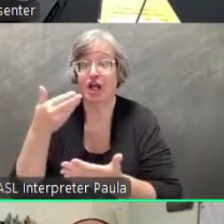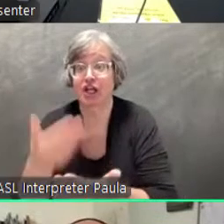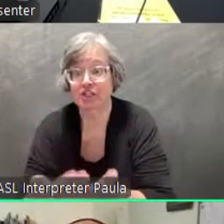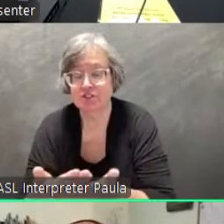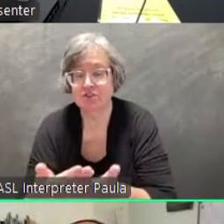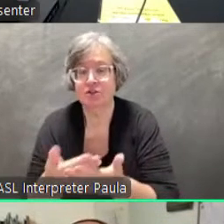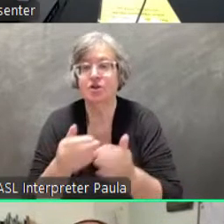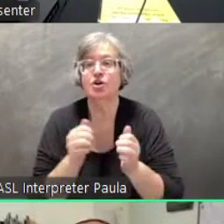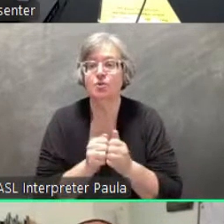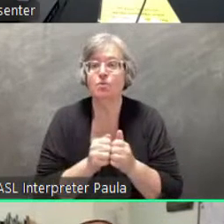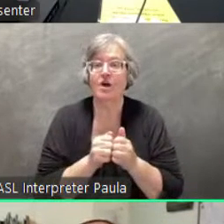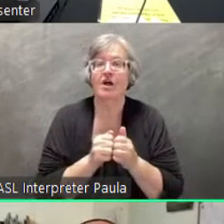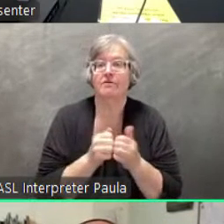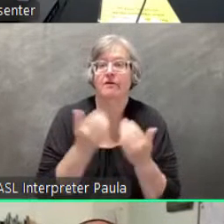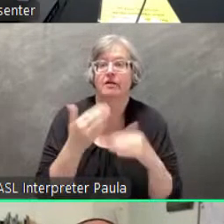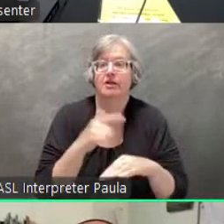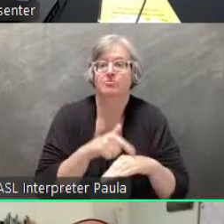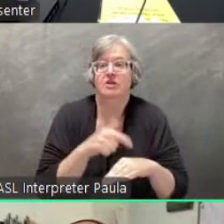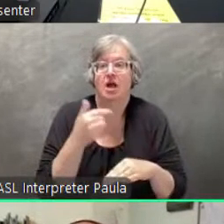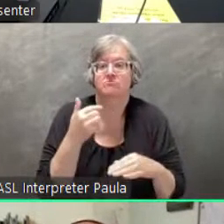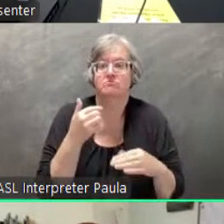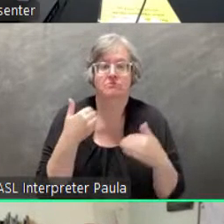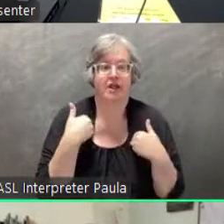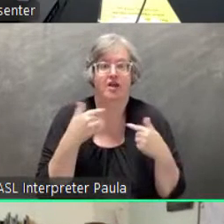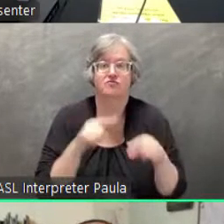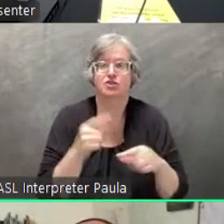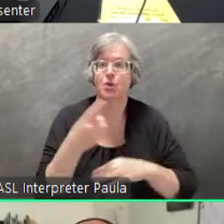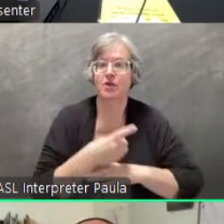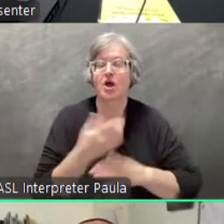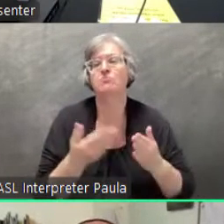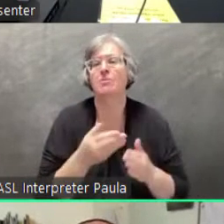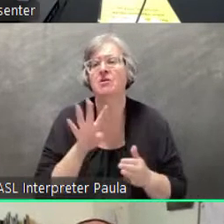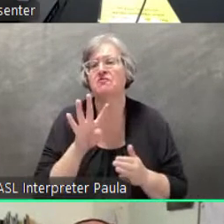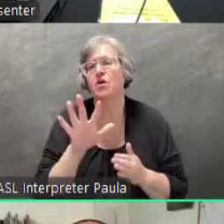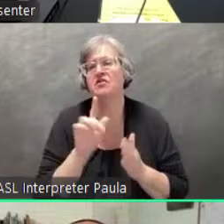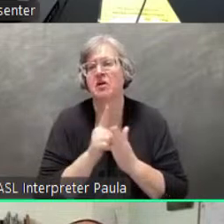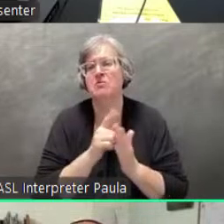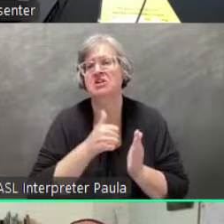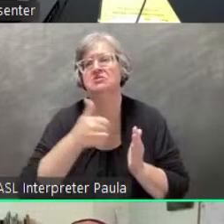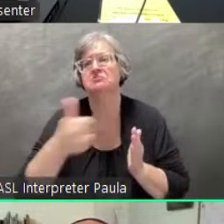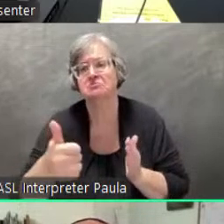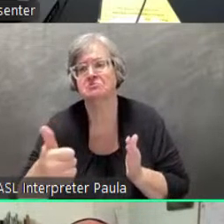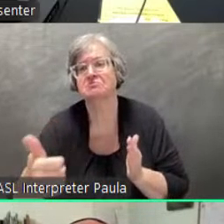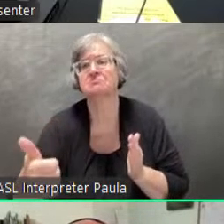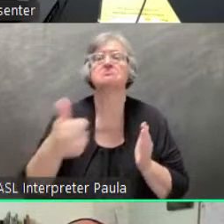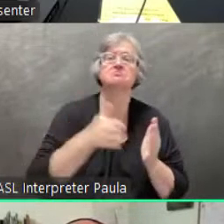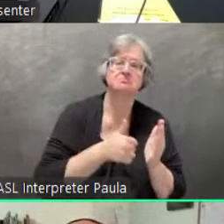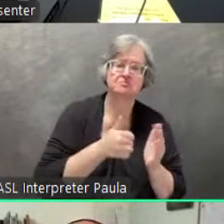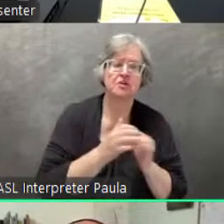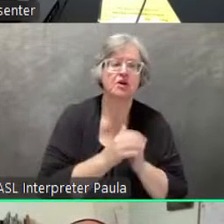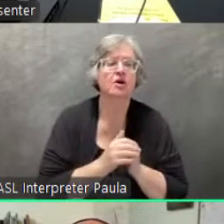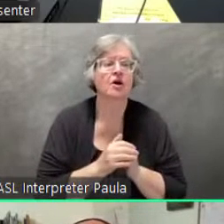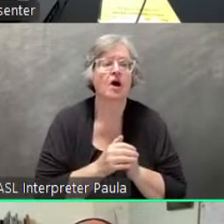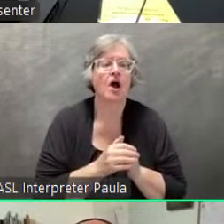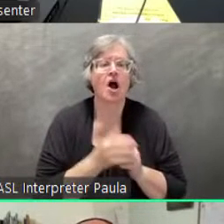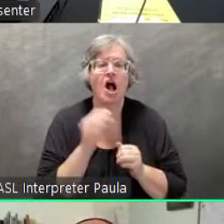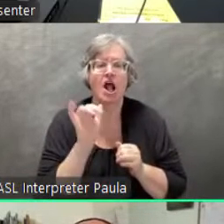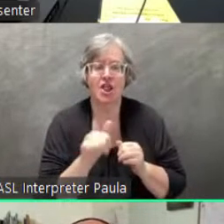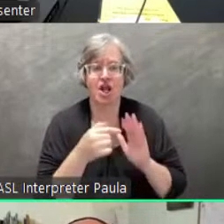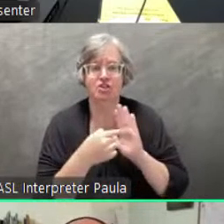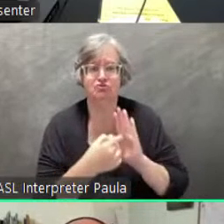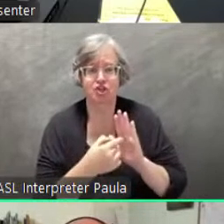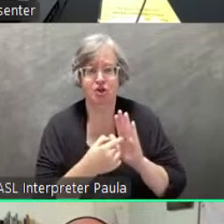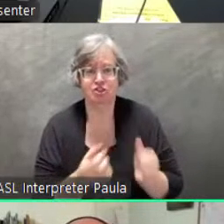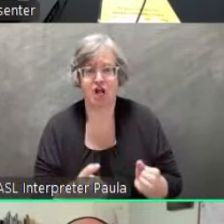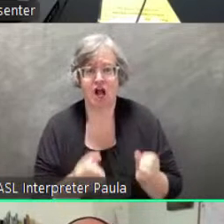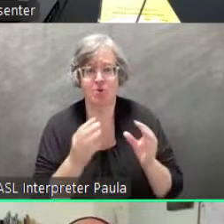of time they are likely to have in their day? Like maybe 45 minutes each way. This image shows us how many more jobs can I